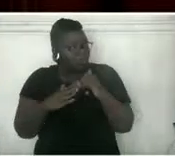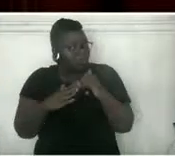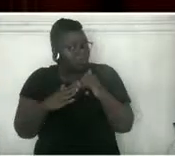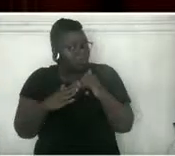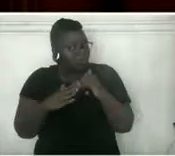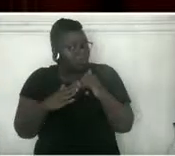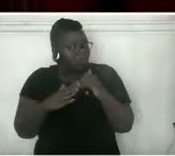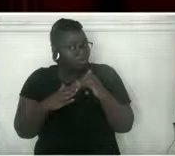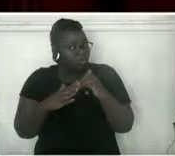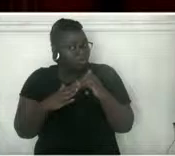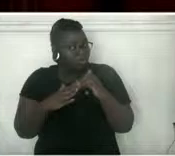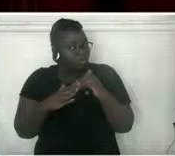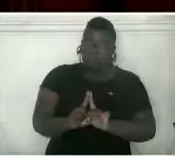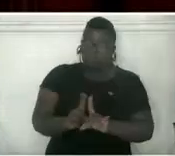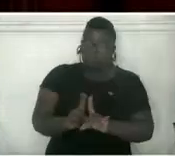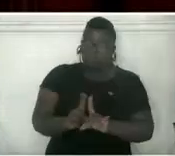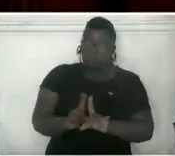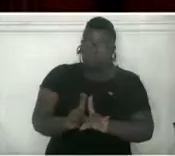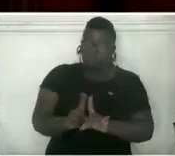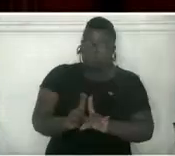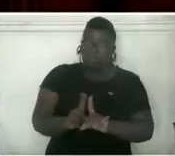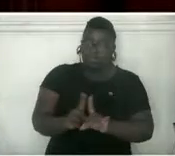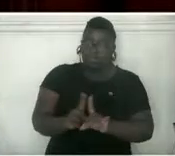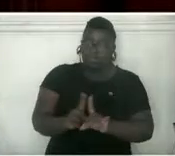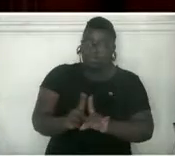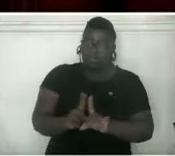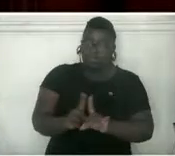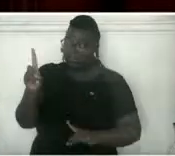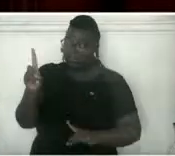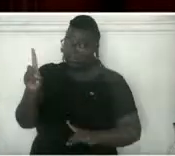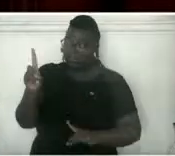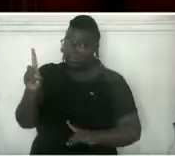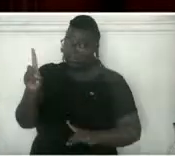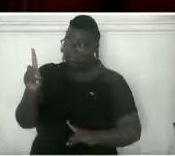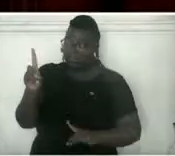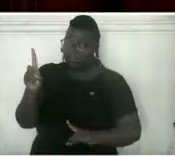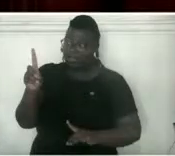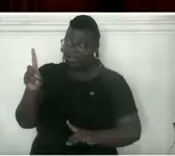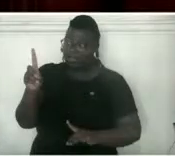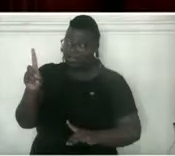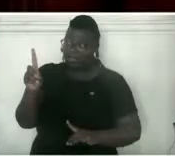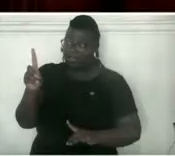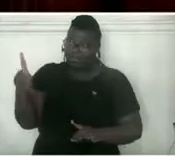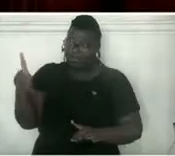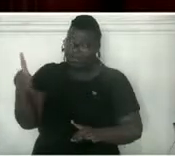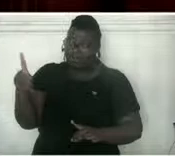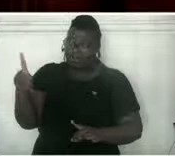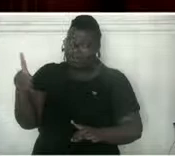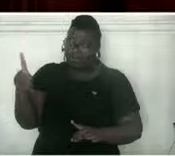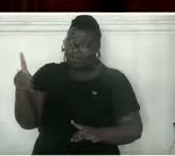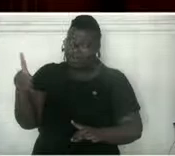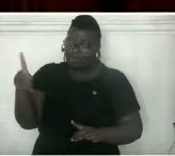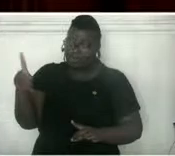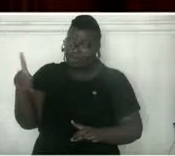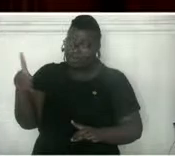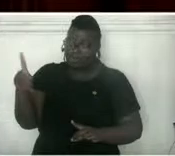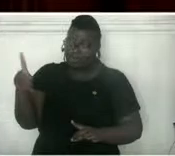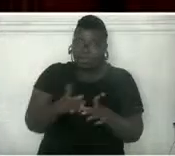eningizimu neTheku iDube Trade Port isiqalile ukusebenza ukuthi iautomotive supply